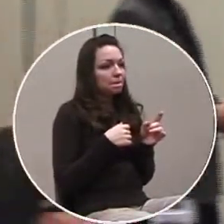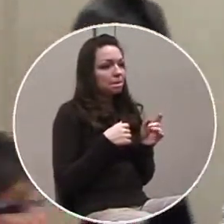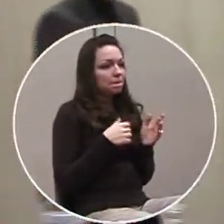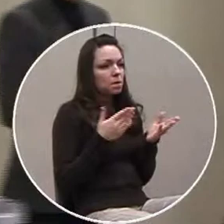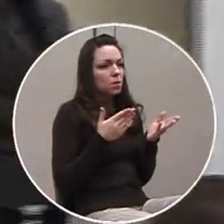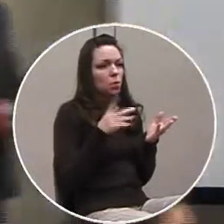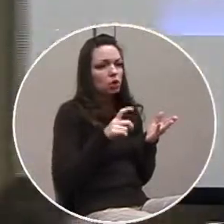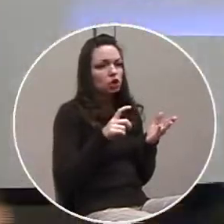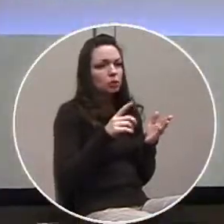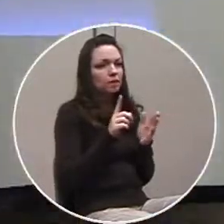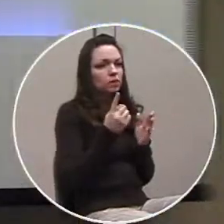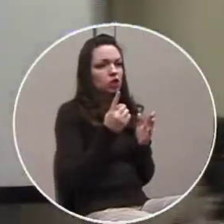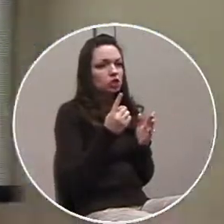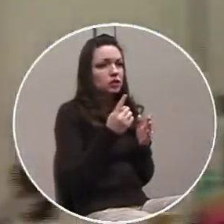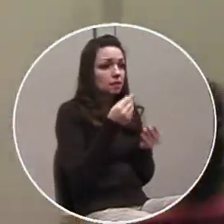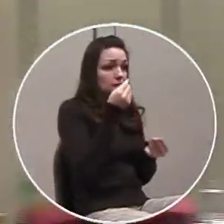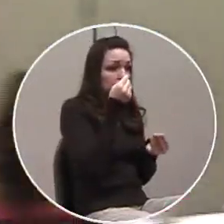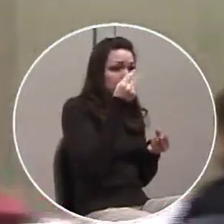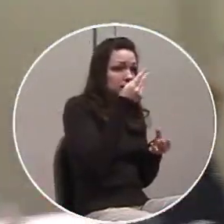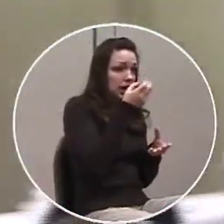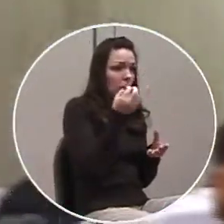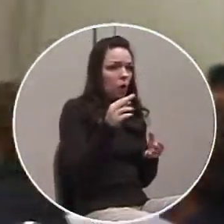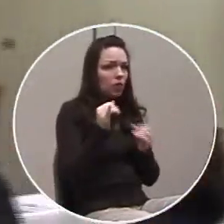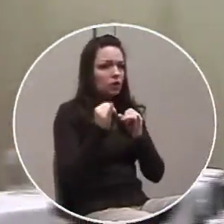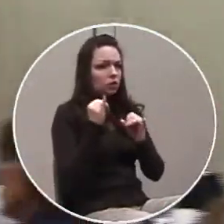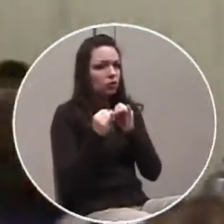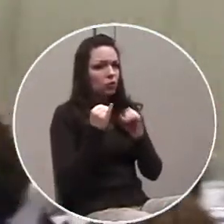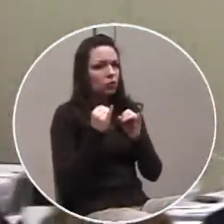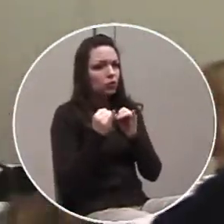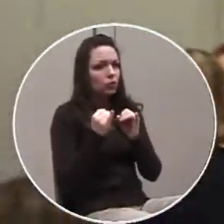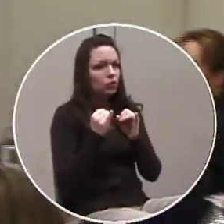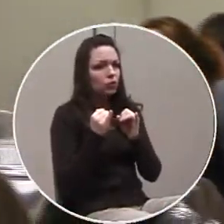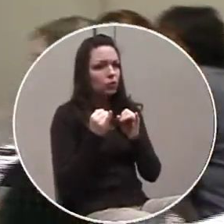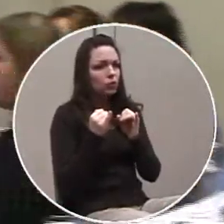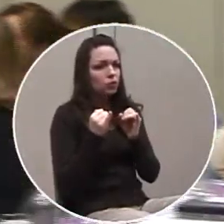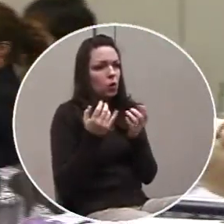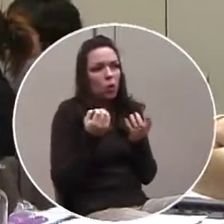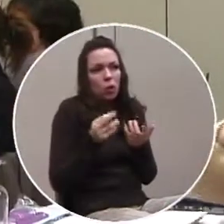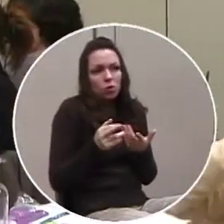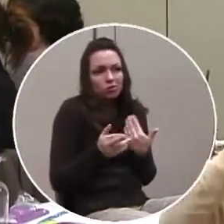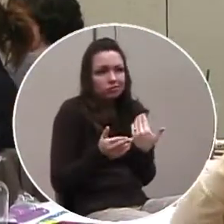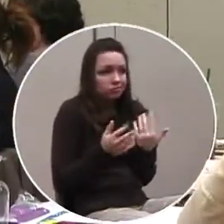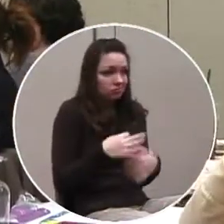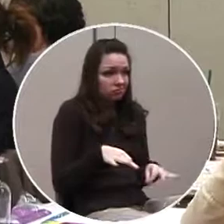supposed to be first, the data or the interview? Or does it matter?